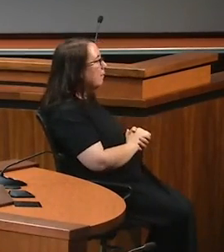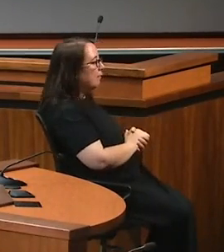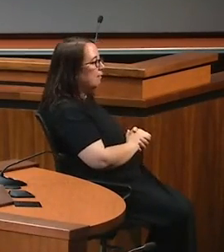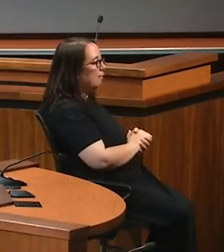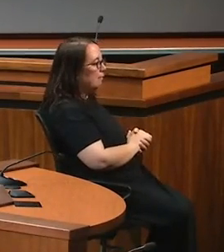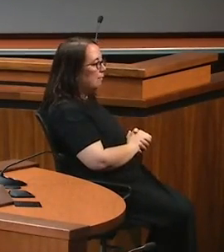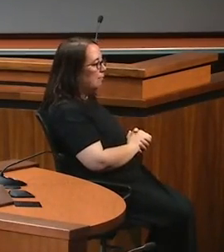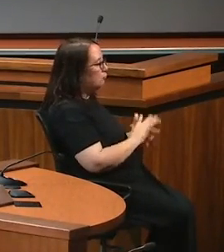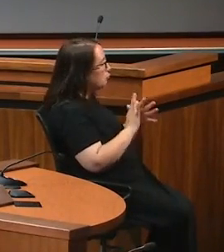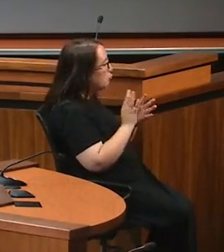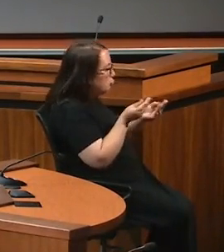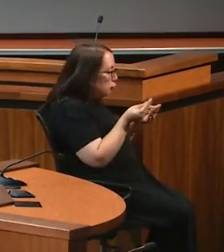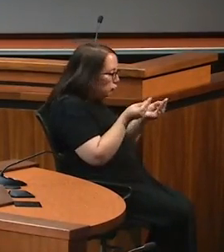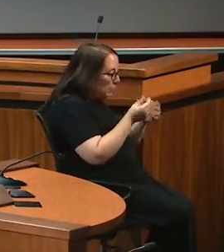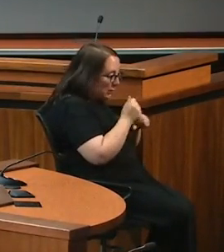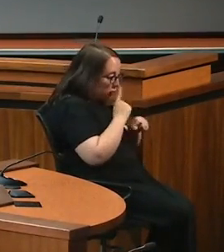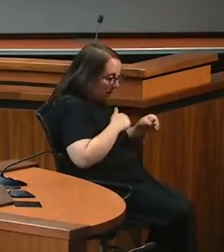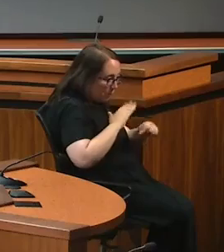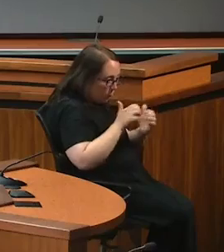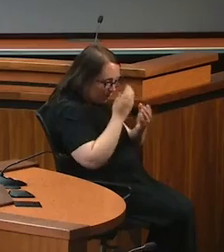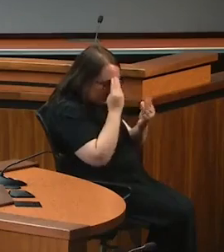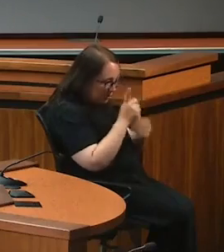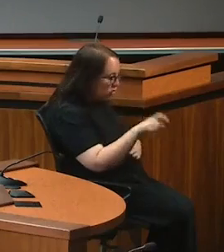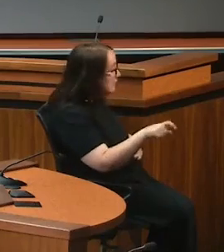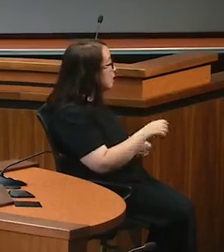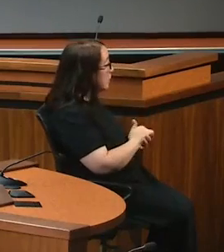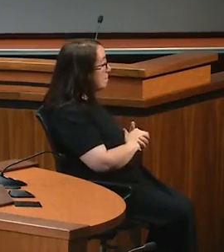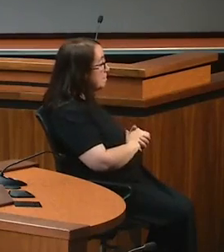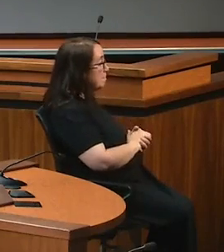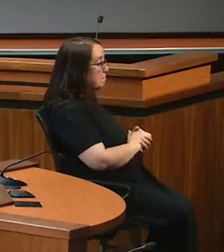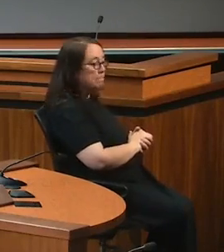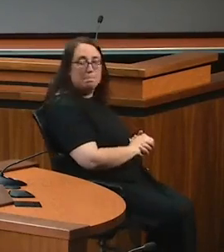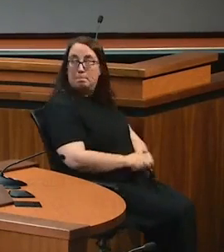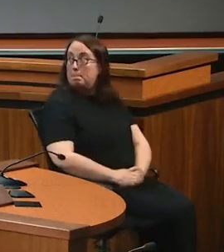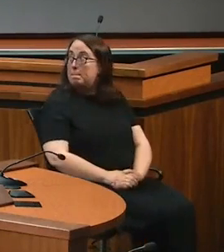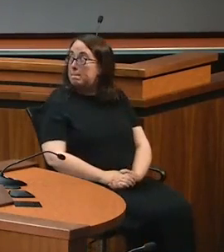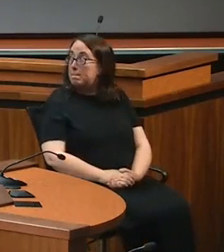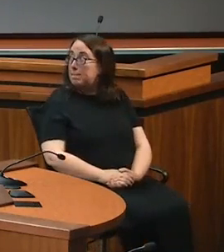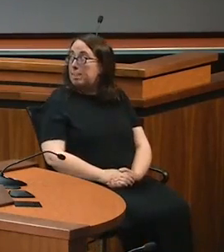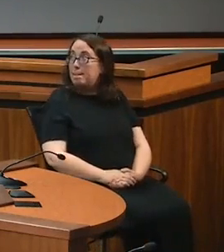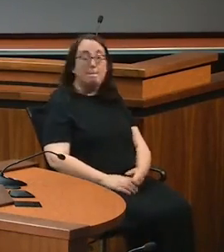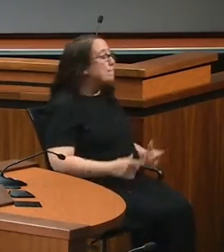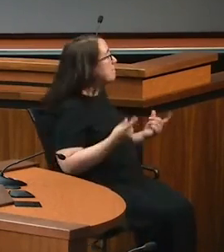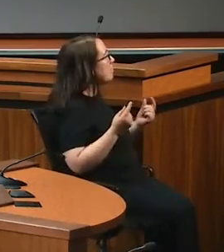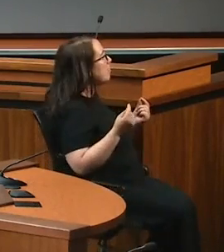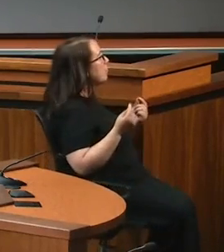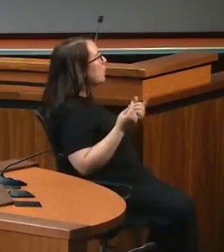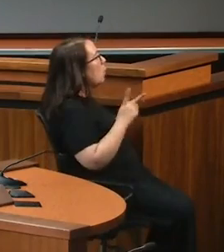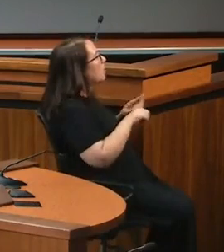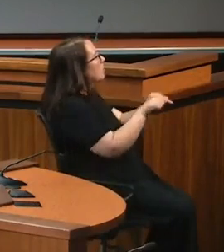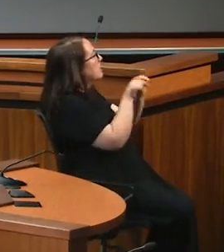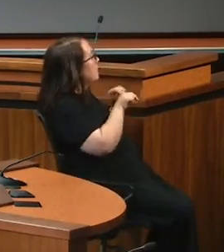coordinating the information that they needed to perform the study. And what I wanted to do very quickly was just to take a step